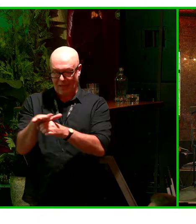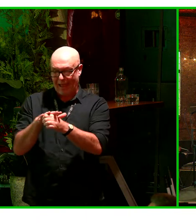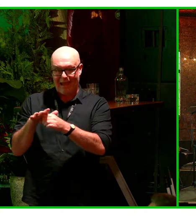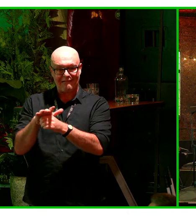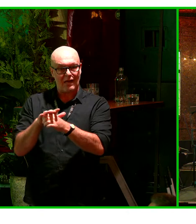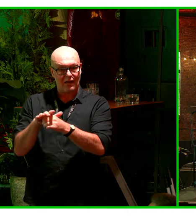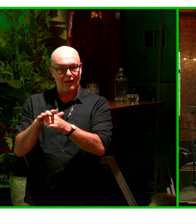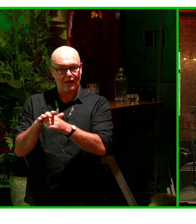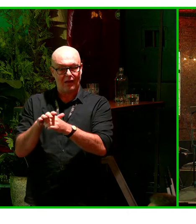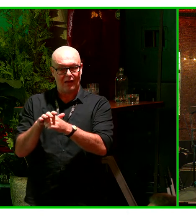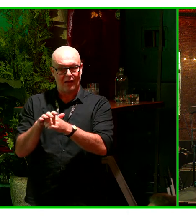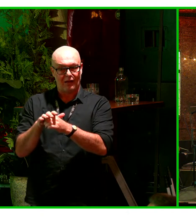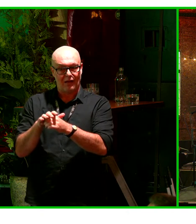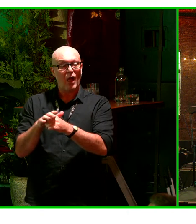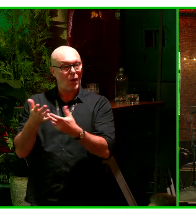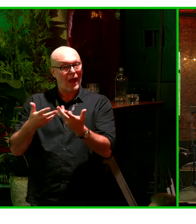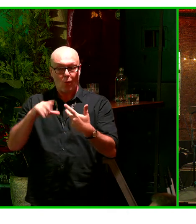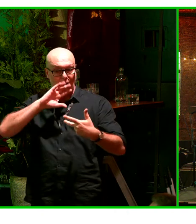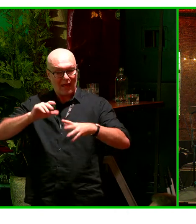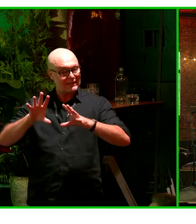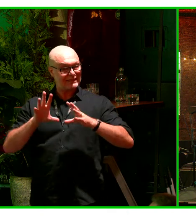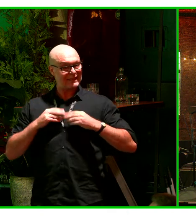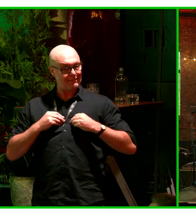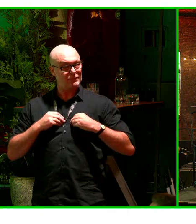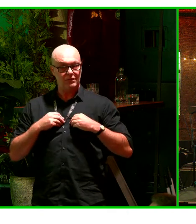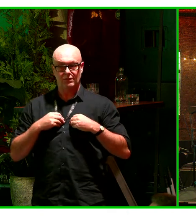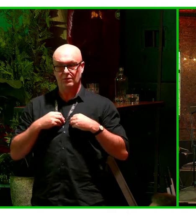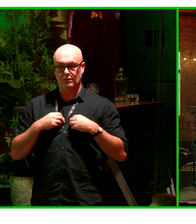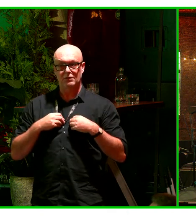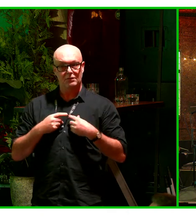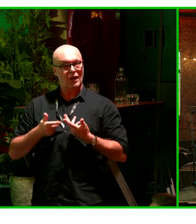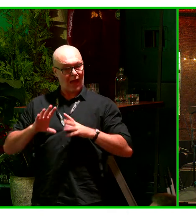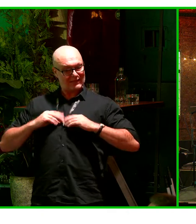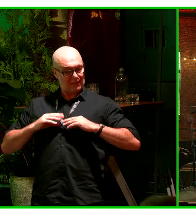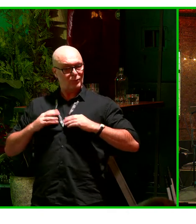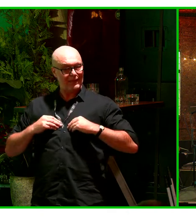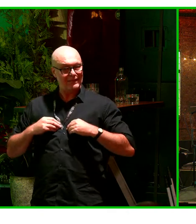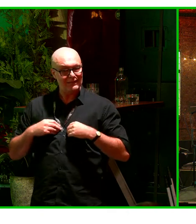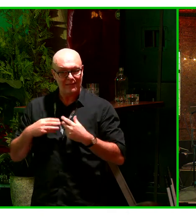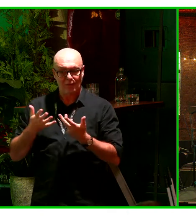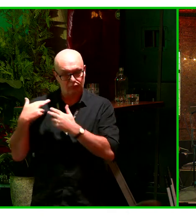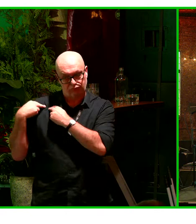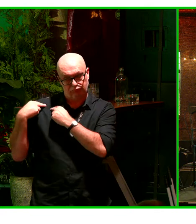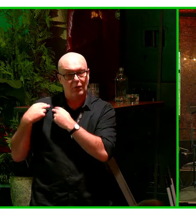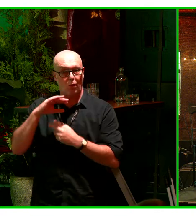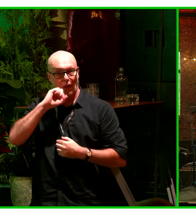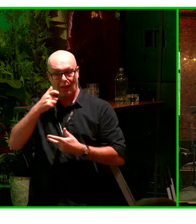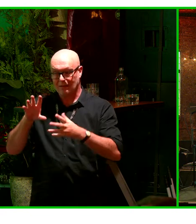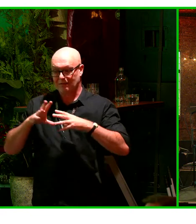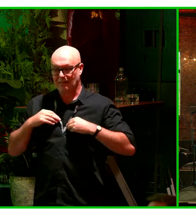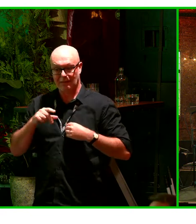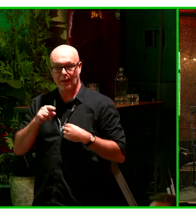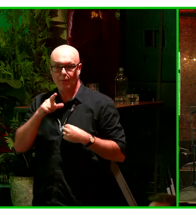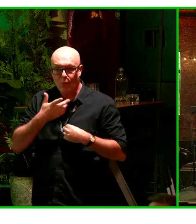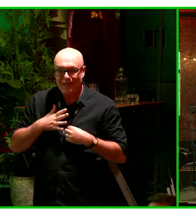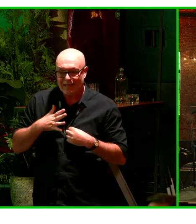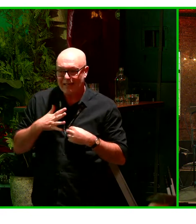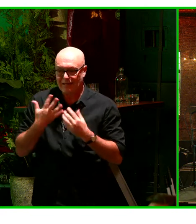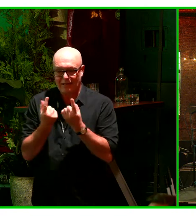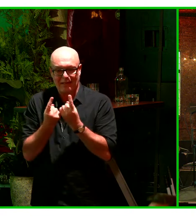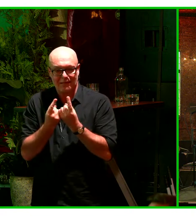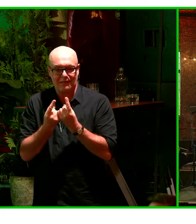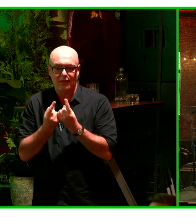Well, I'll take the accountability any time of the day, but we need those other things so that we can get those people who